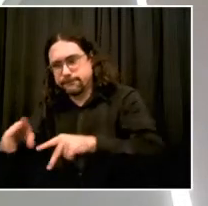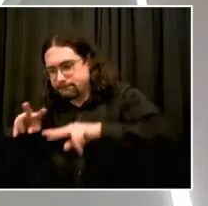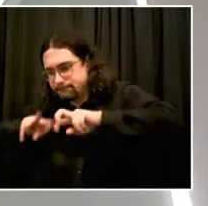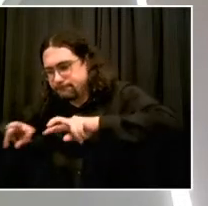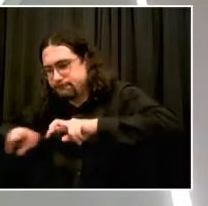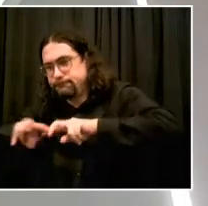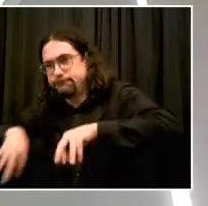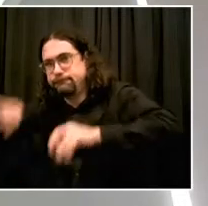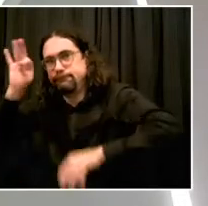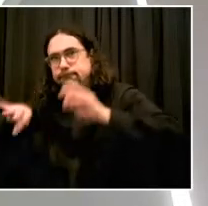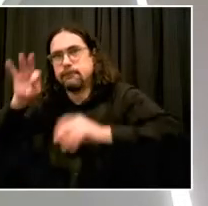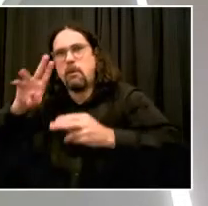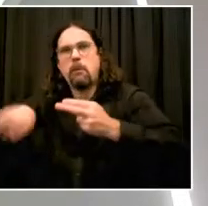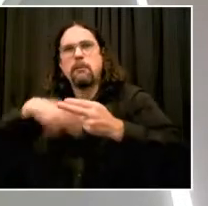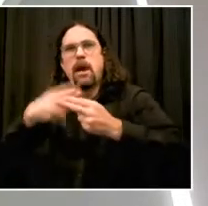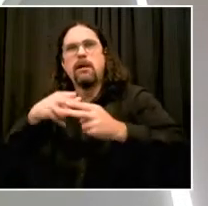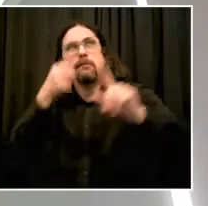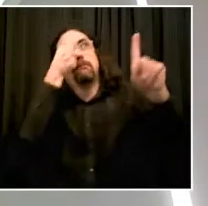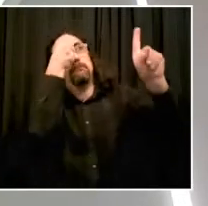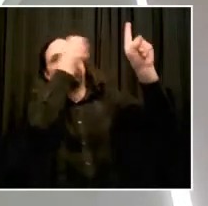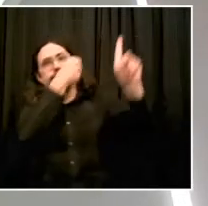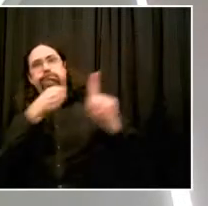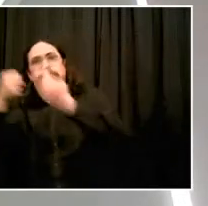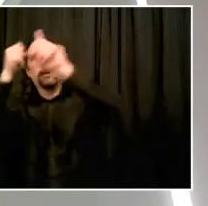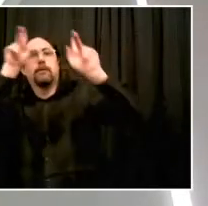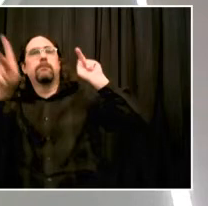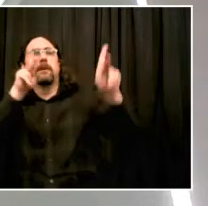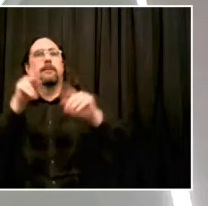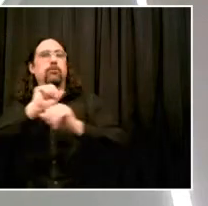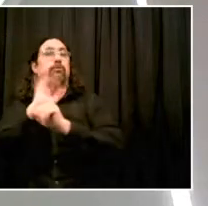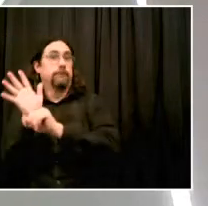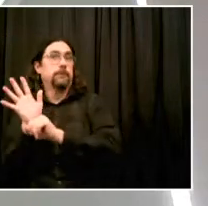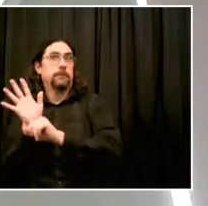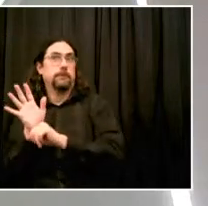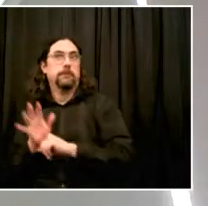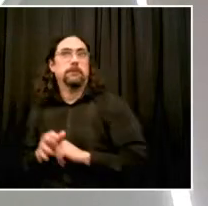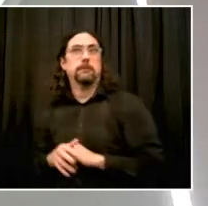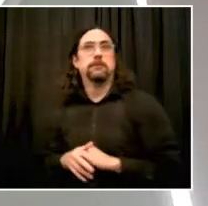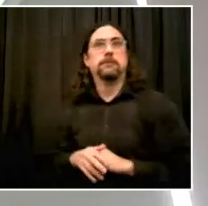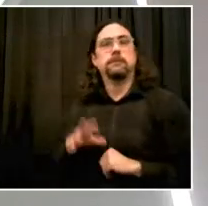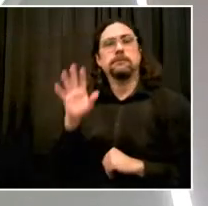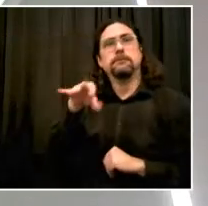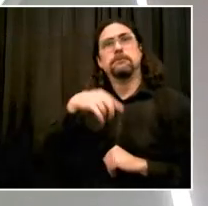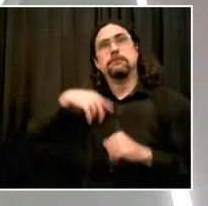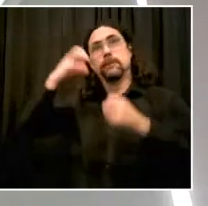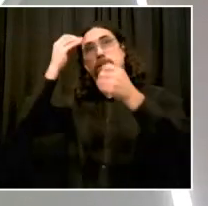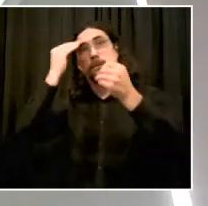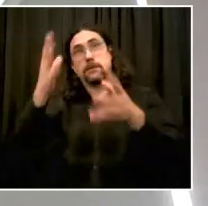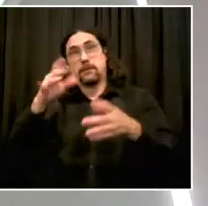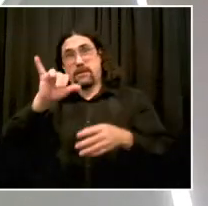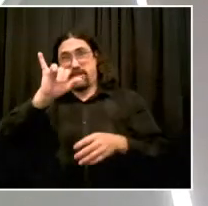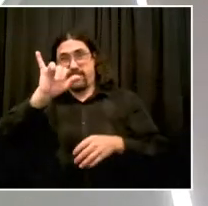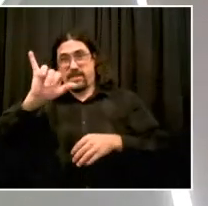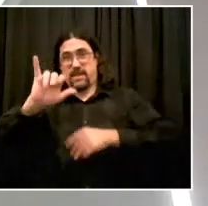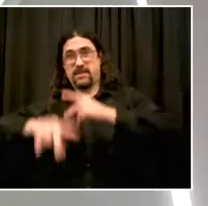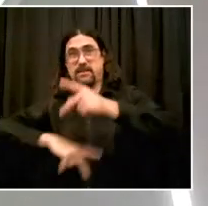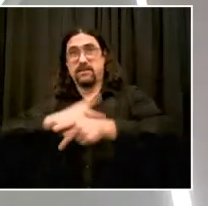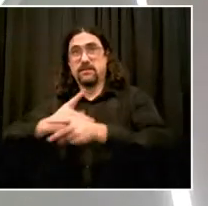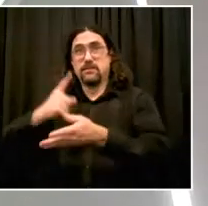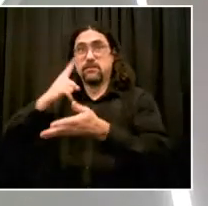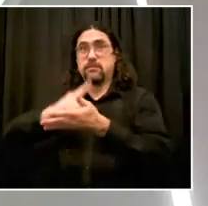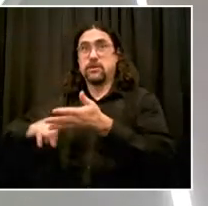was known in human health at that time. It can be very challenging to make sure that those are used for decision making in real